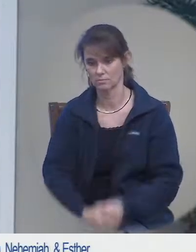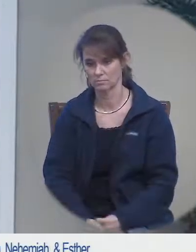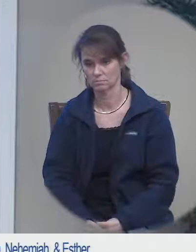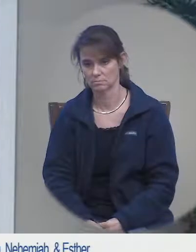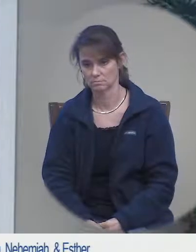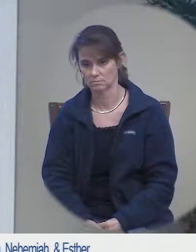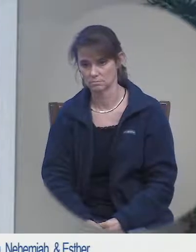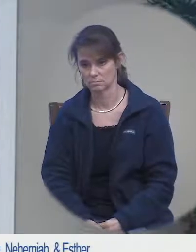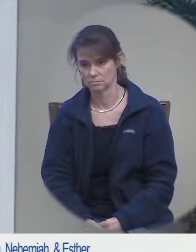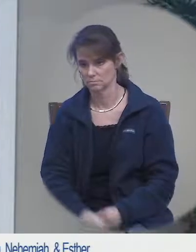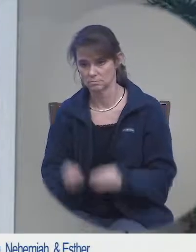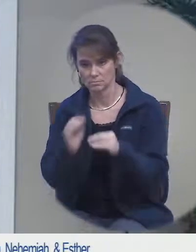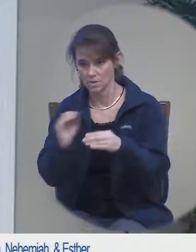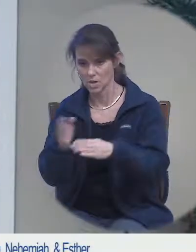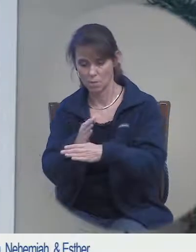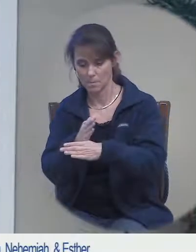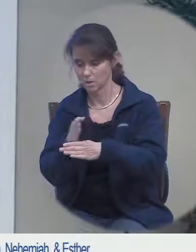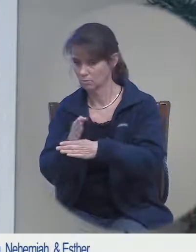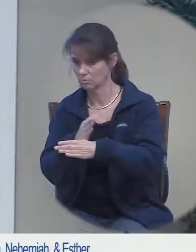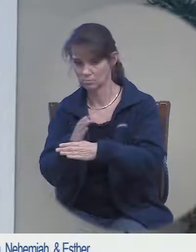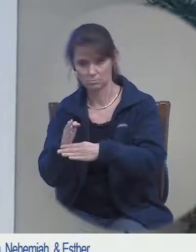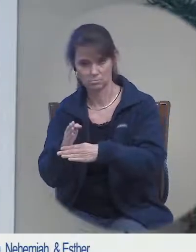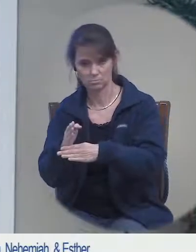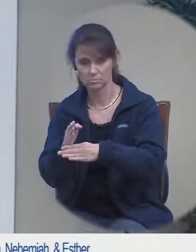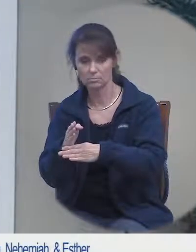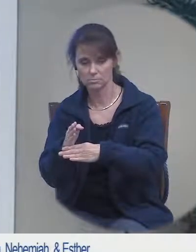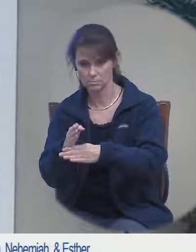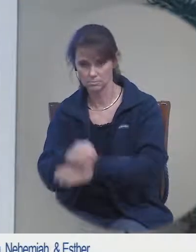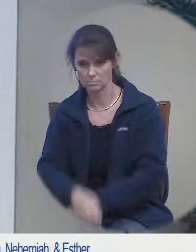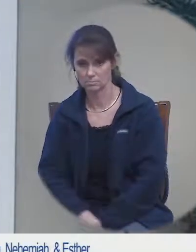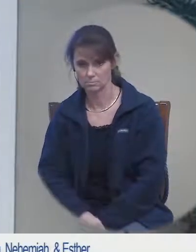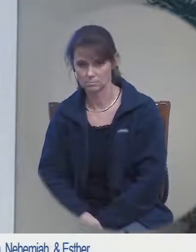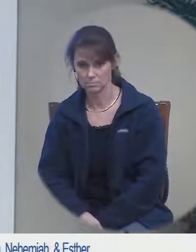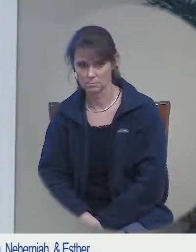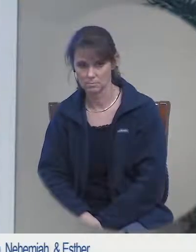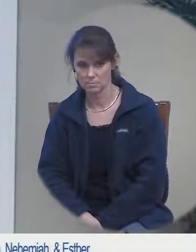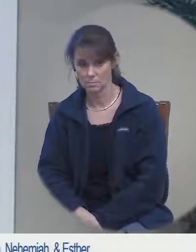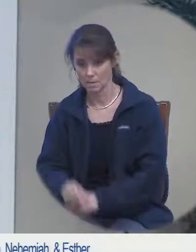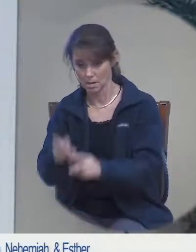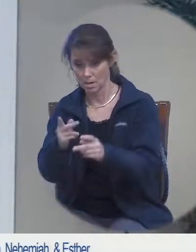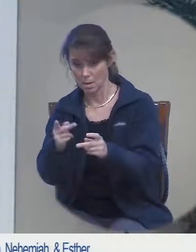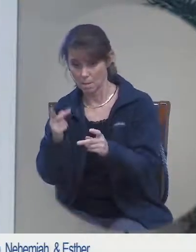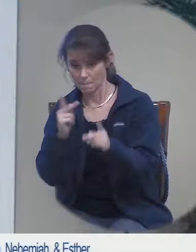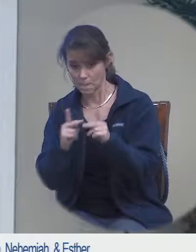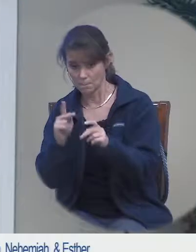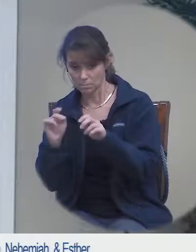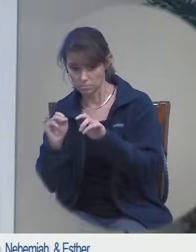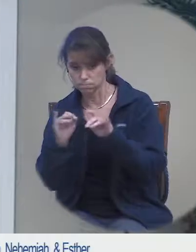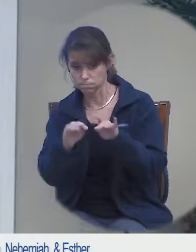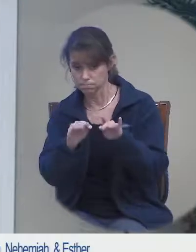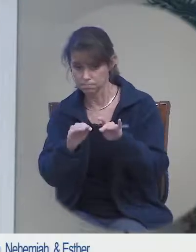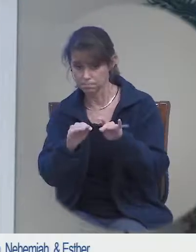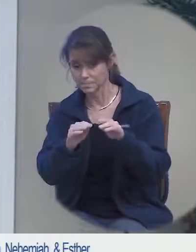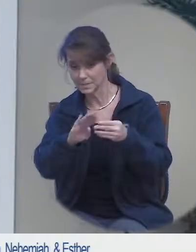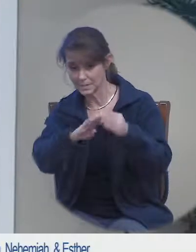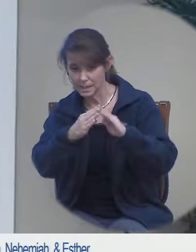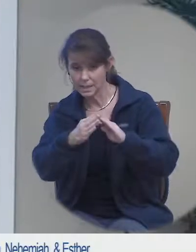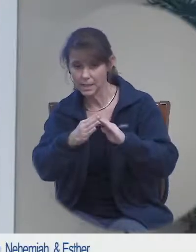looked at people going back into the city and them dedicating the wall and having this great sense of zeal.